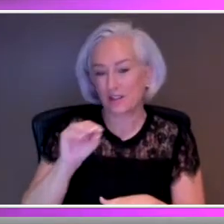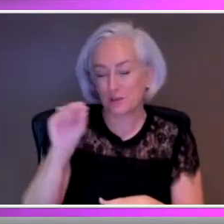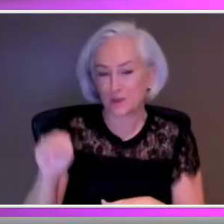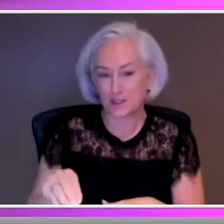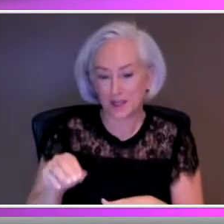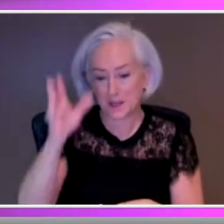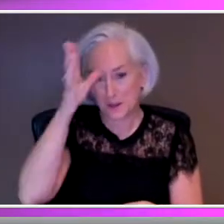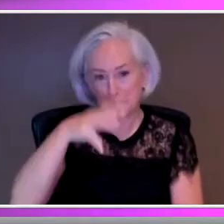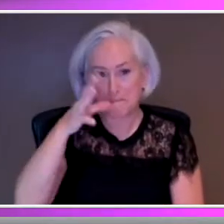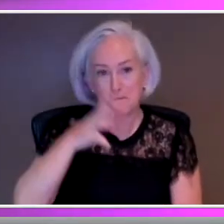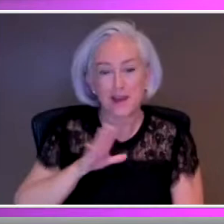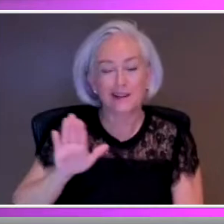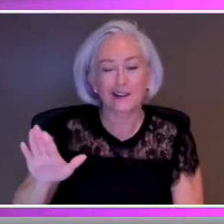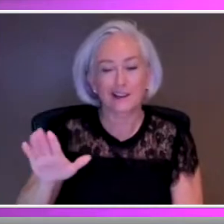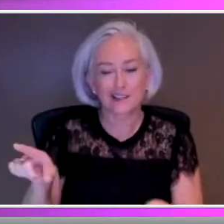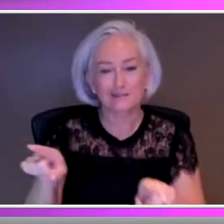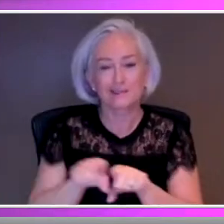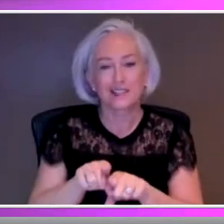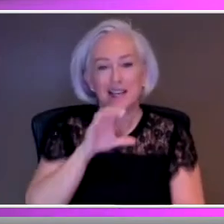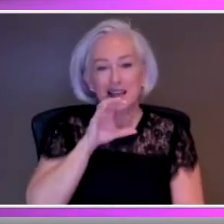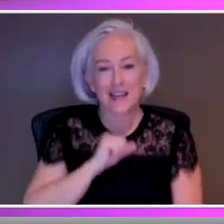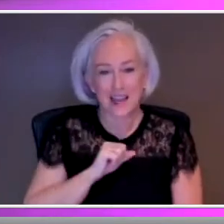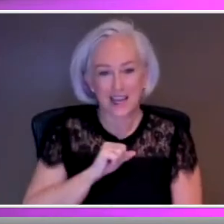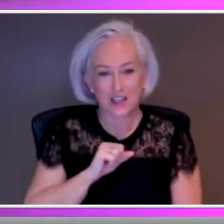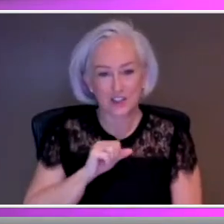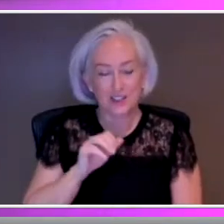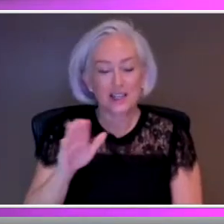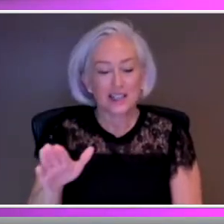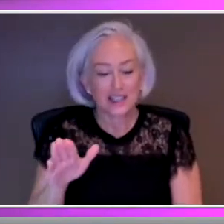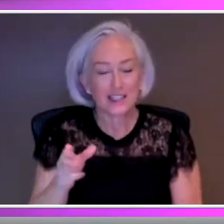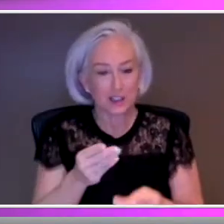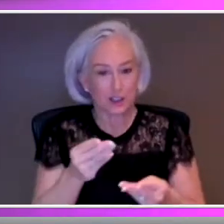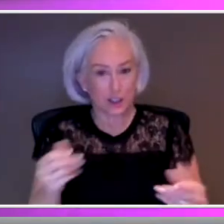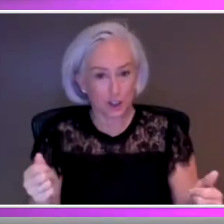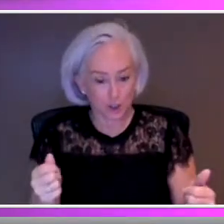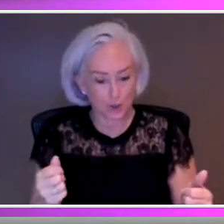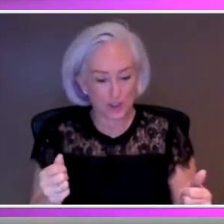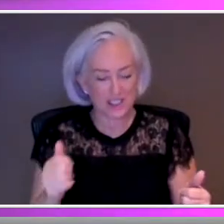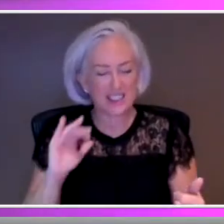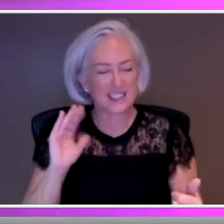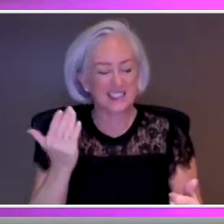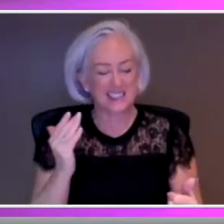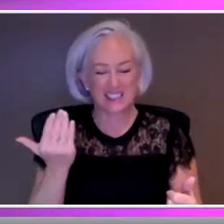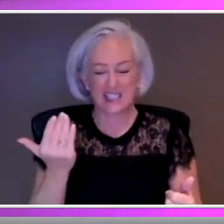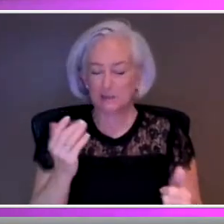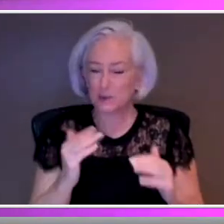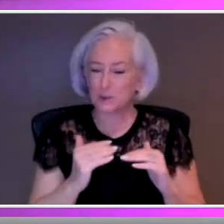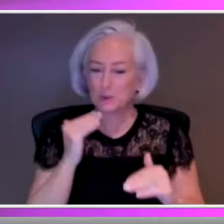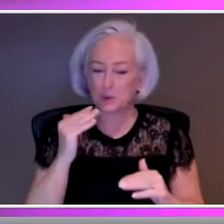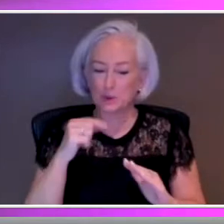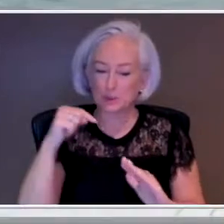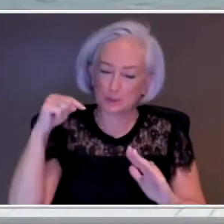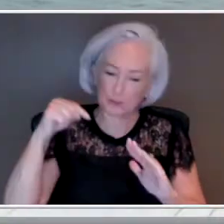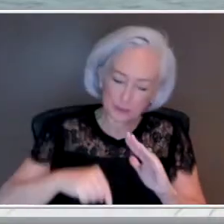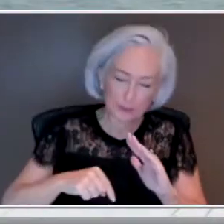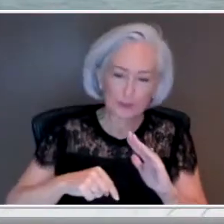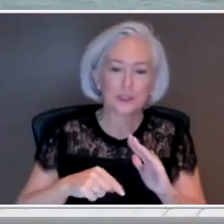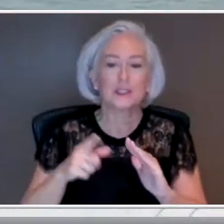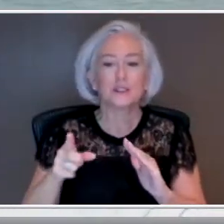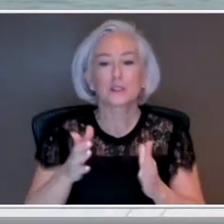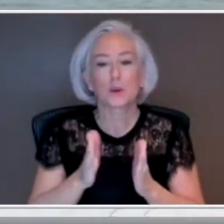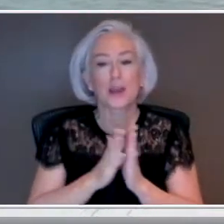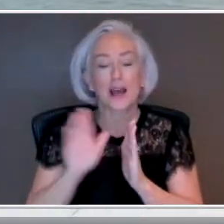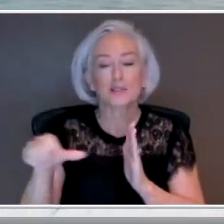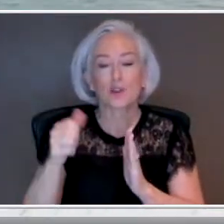his problem seemed invasive, so Ken asked for another opinion at the University of Kansas Health System.